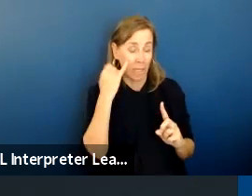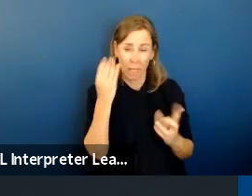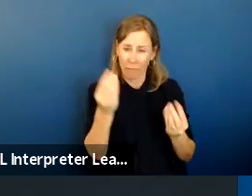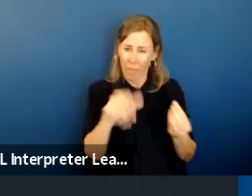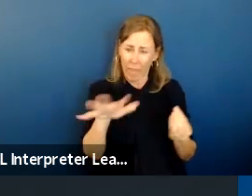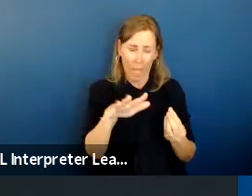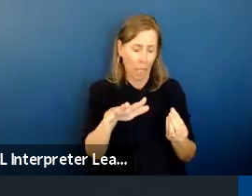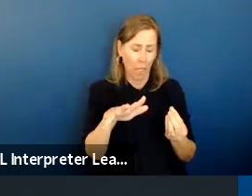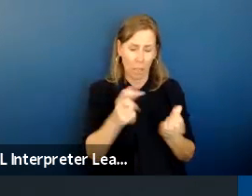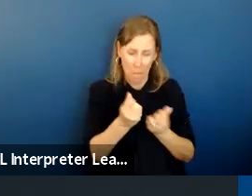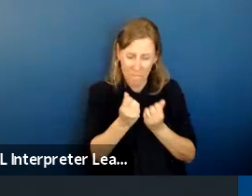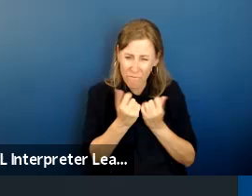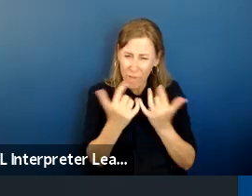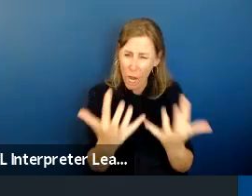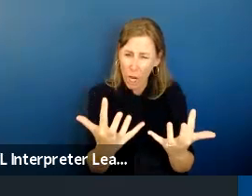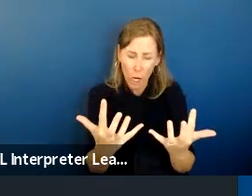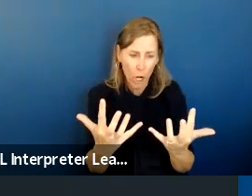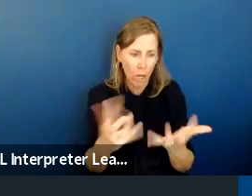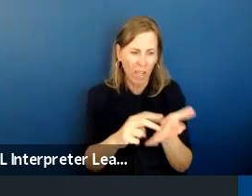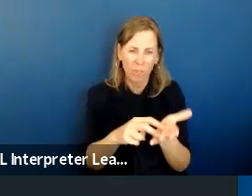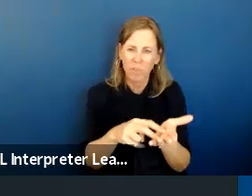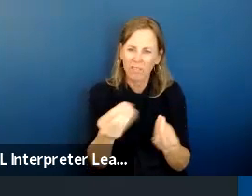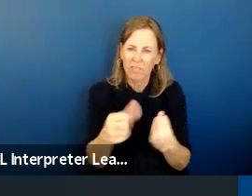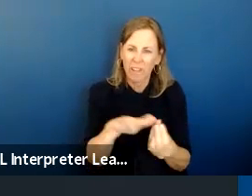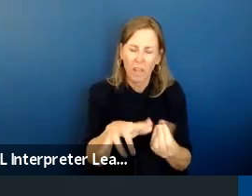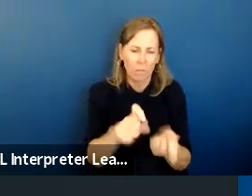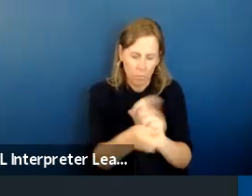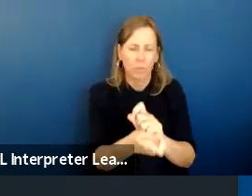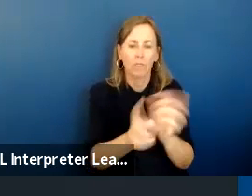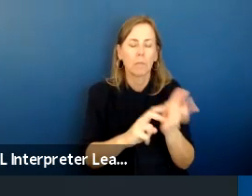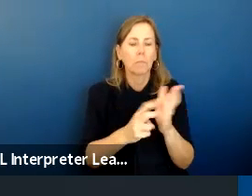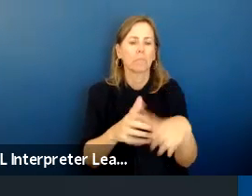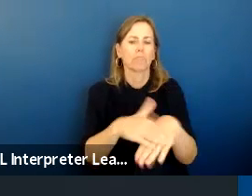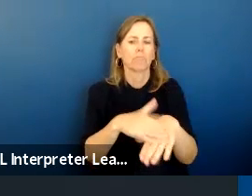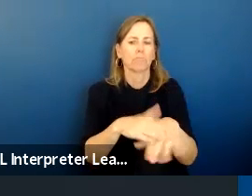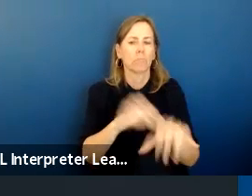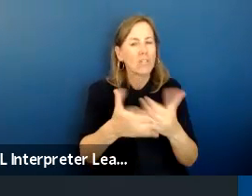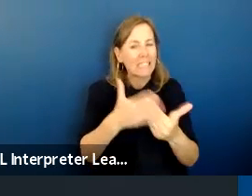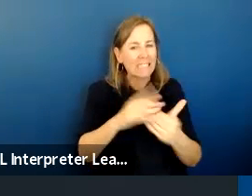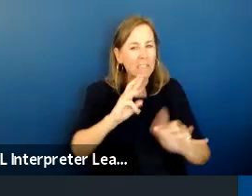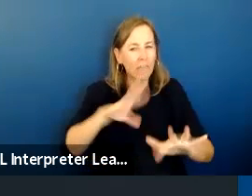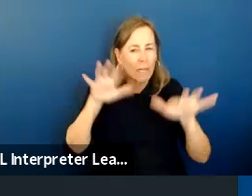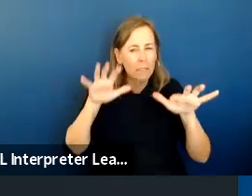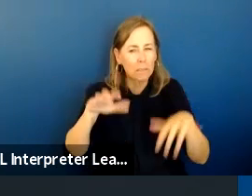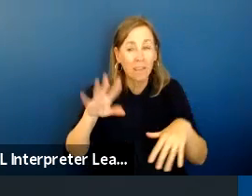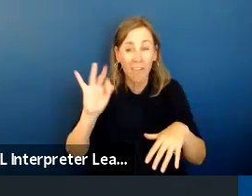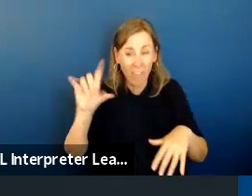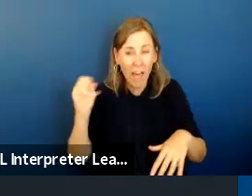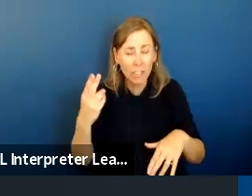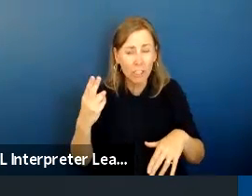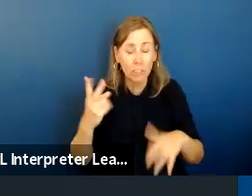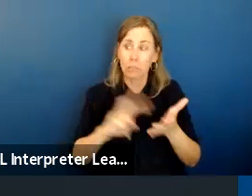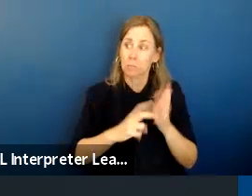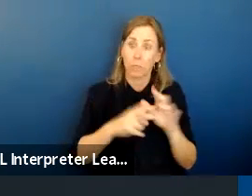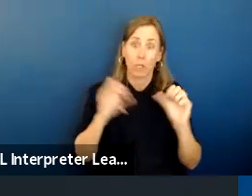areas are highly susceptible to flash flooding from just minor rainstorms and are known to roll down boulders, tear